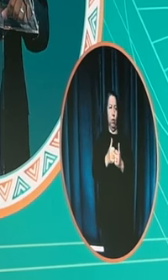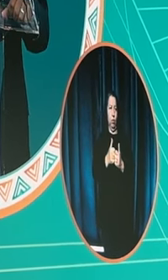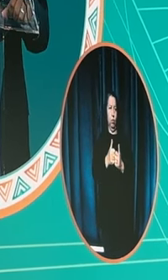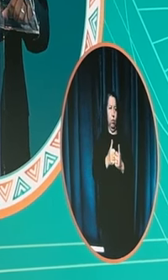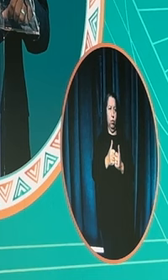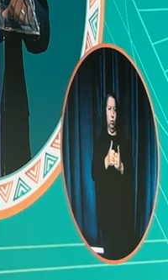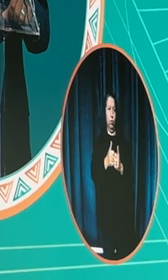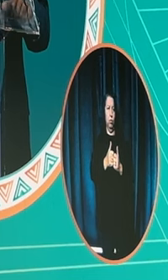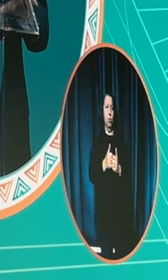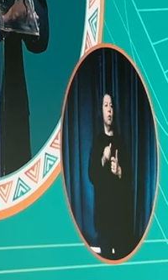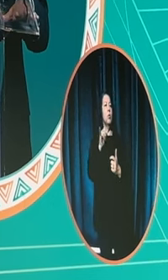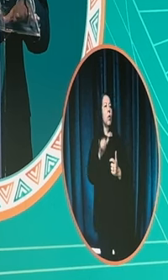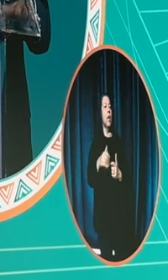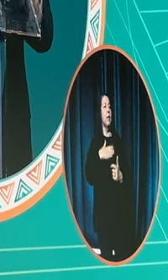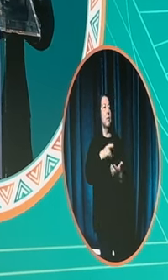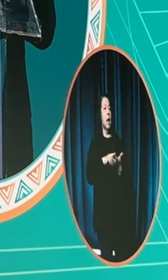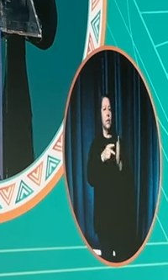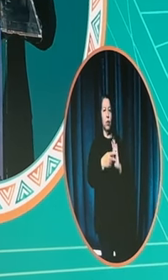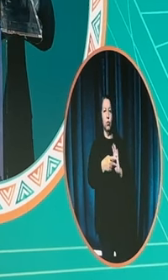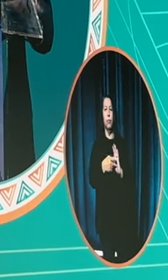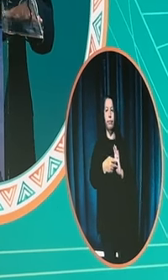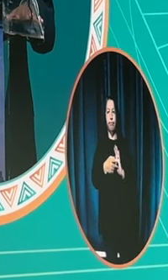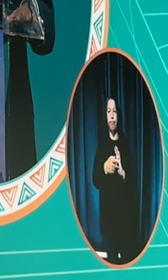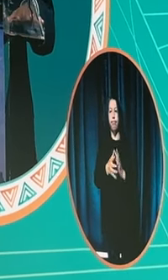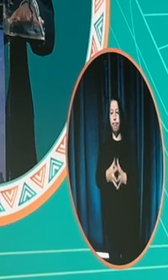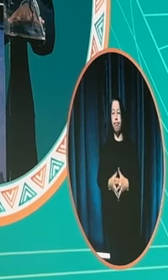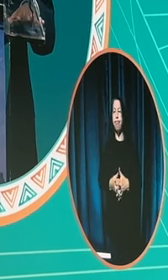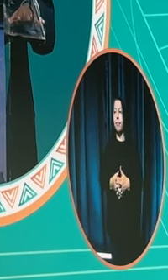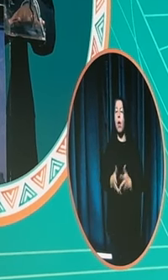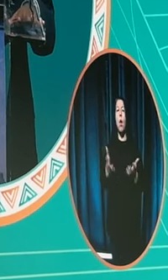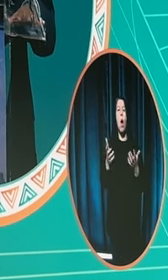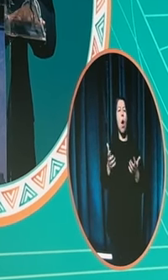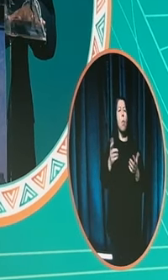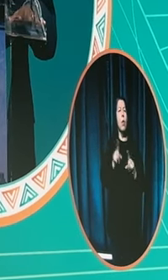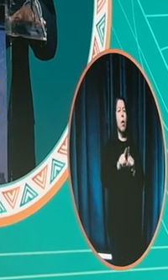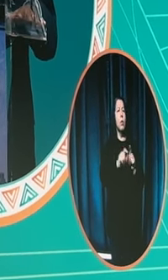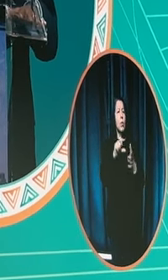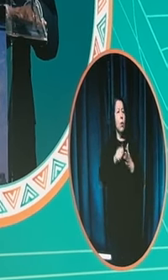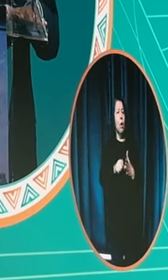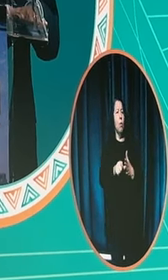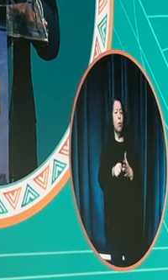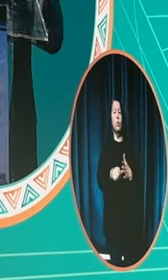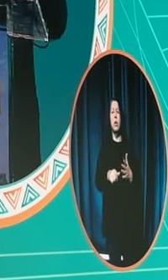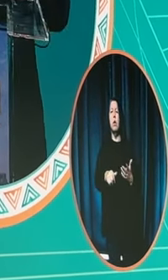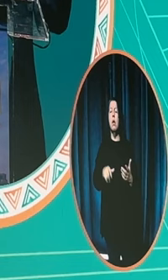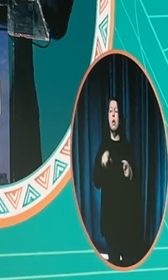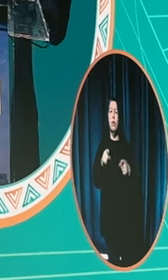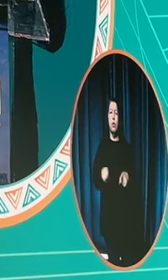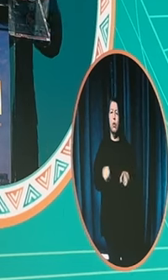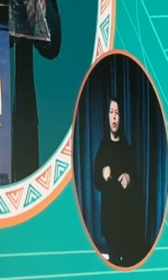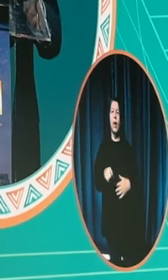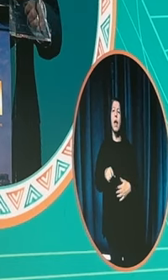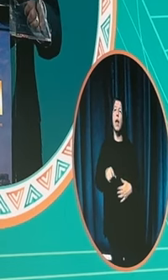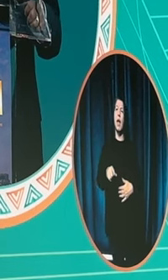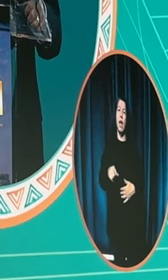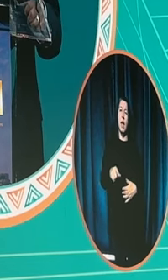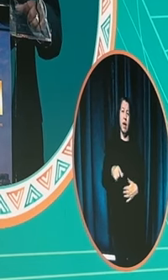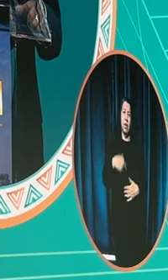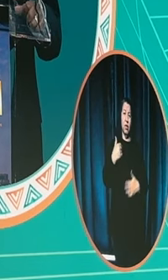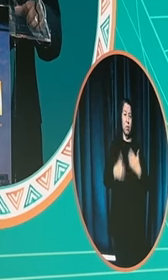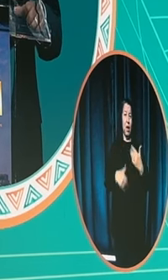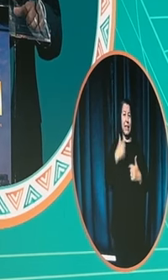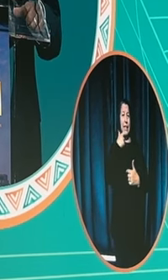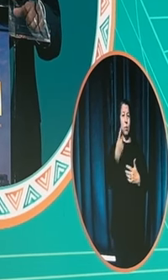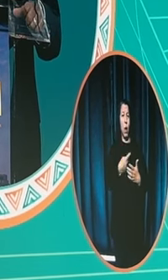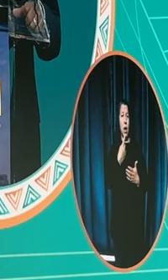So that's what I intend to do. I want to note that we did, during the proceedings in the last hour or